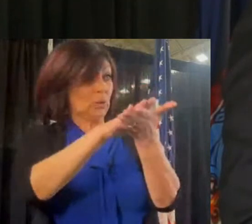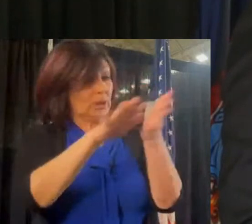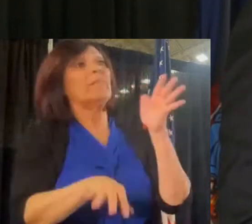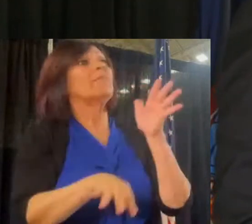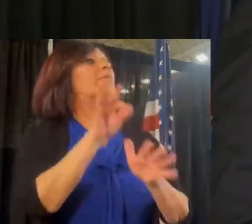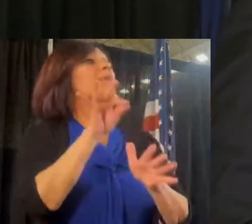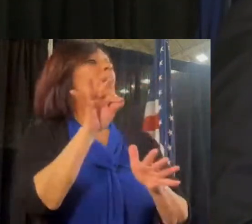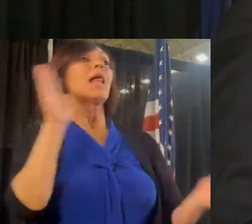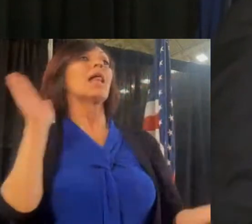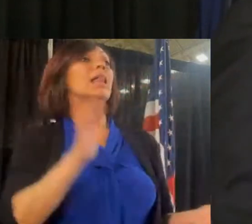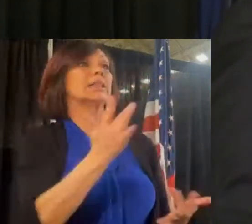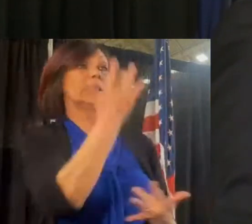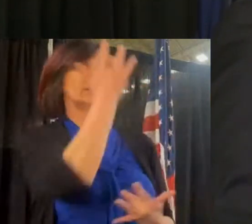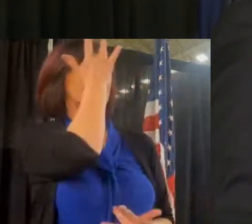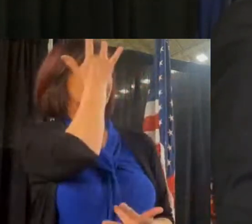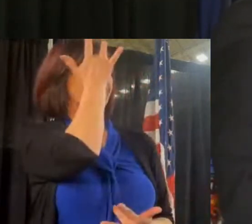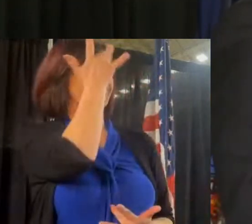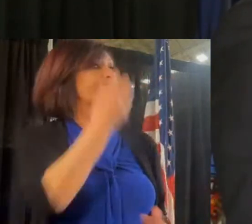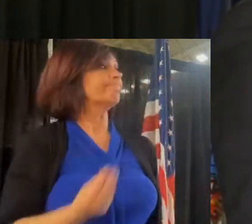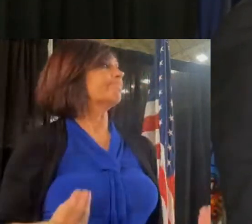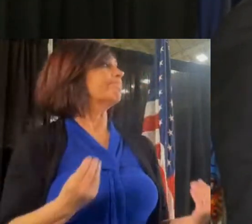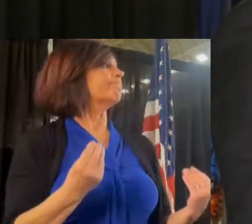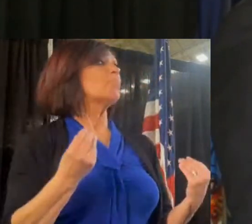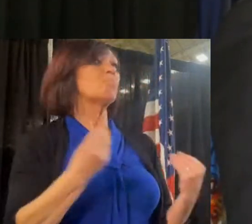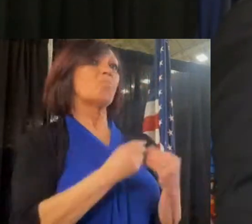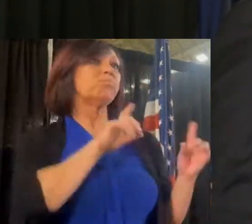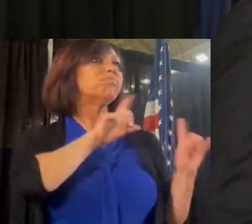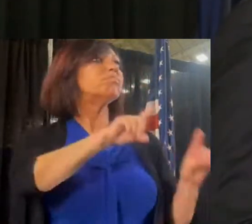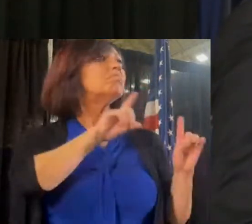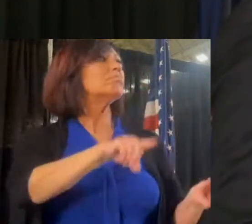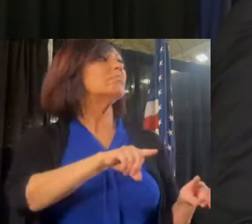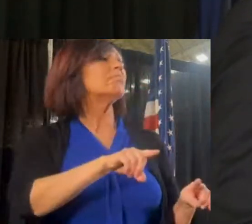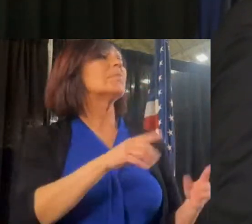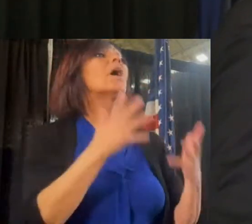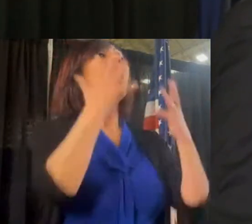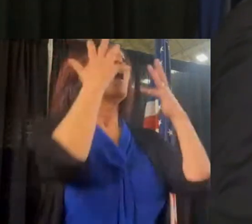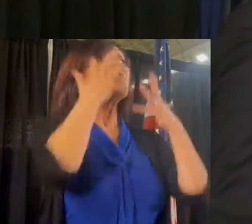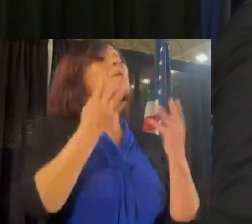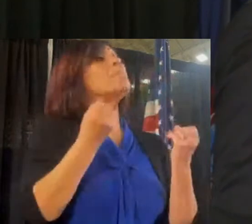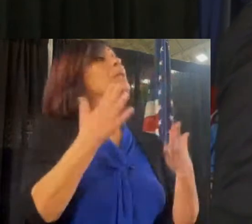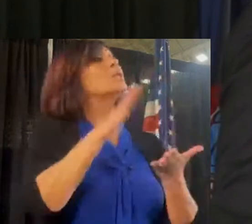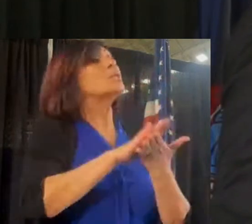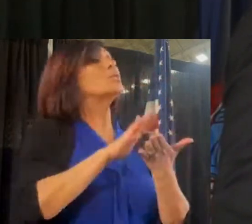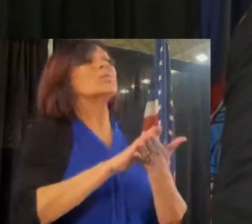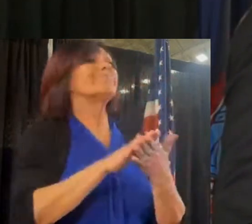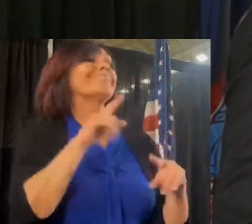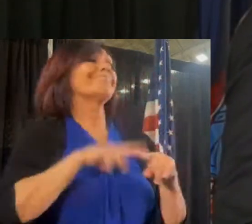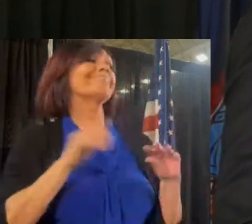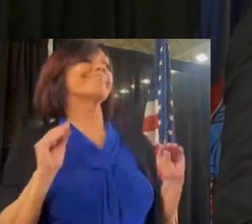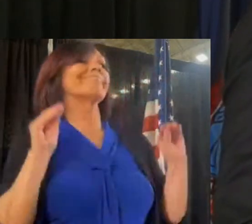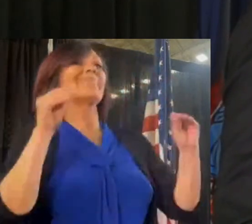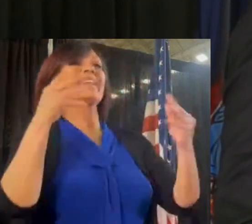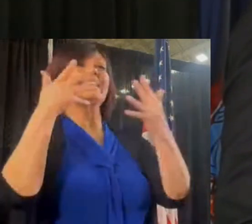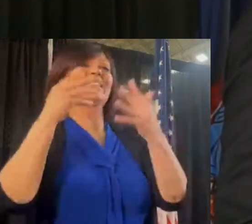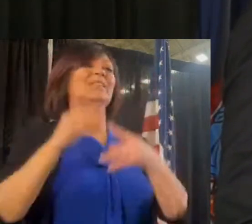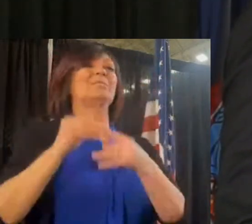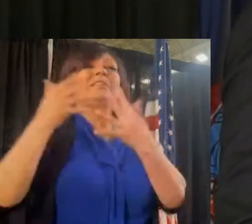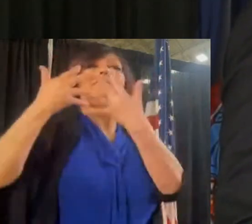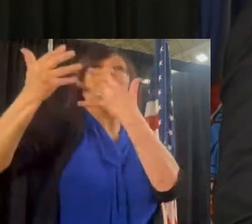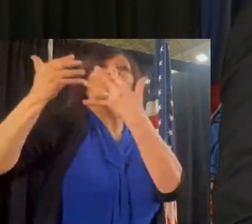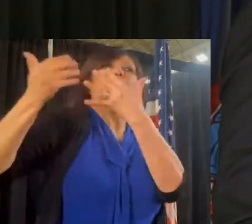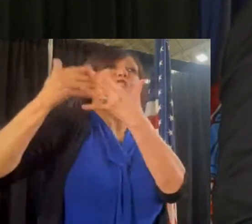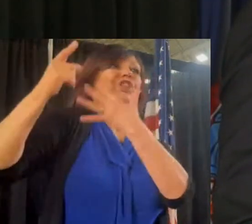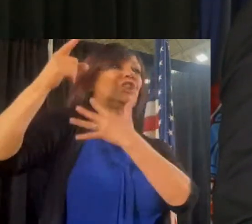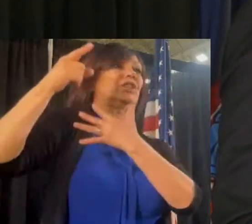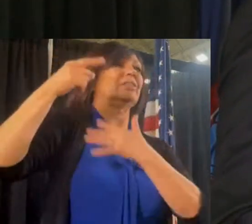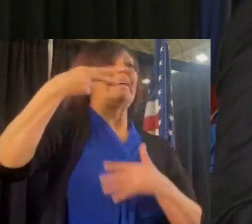fewer illnesses and increased attendance. Unfortunately, many schools cannot install this type of filter into their existing